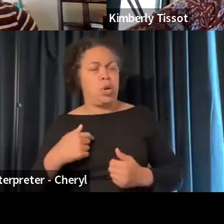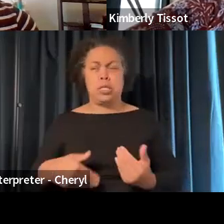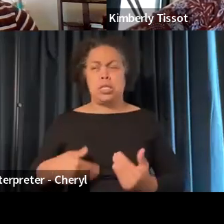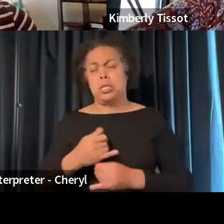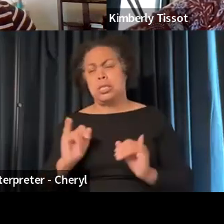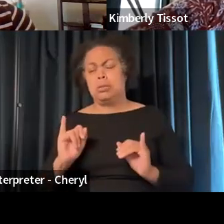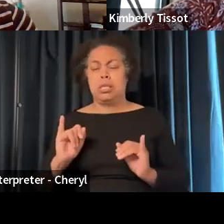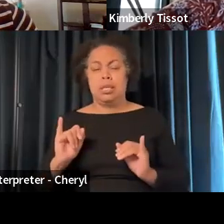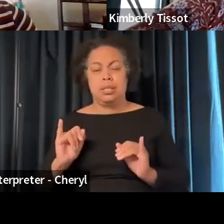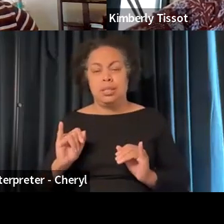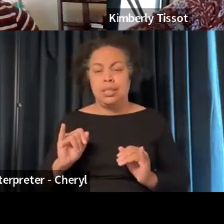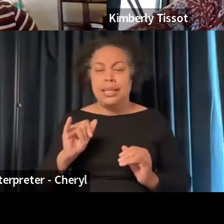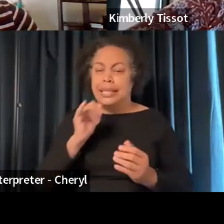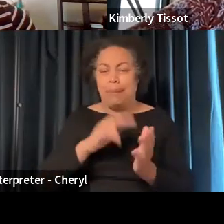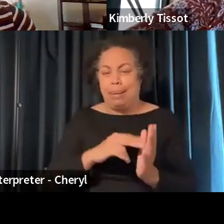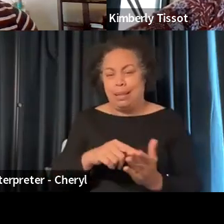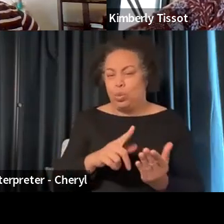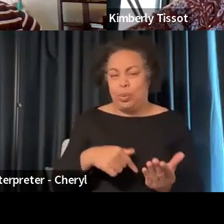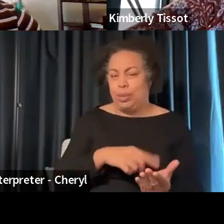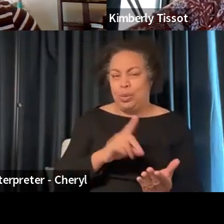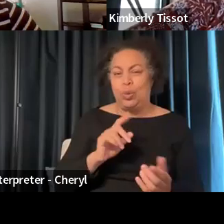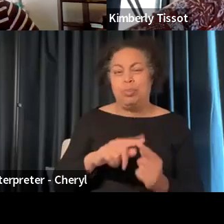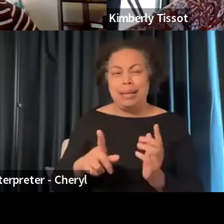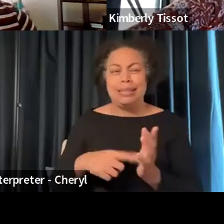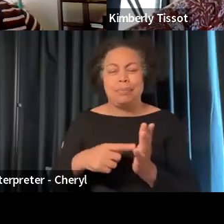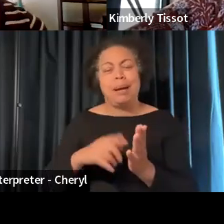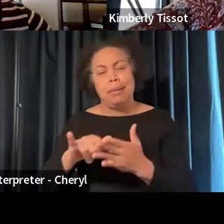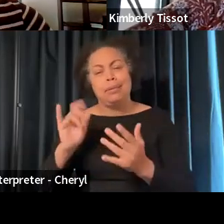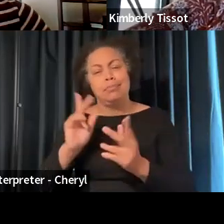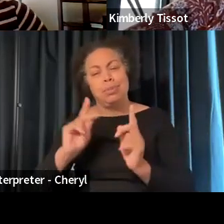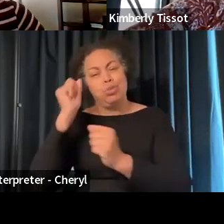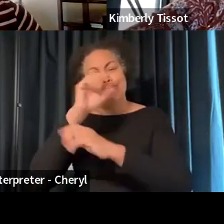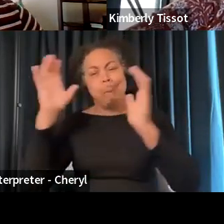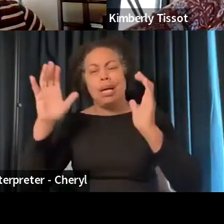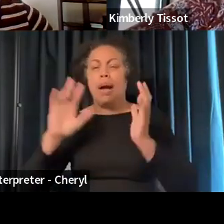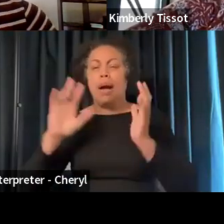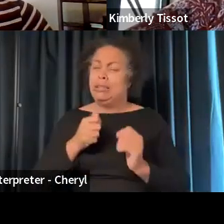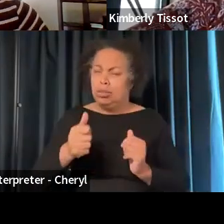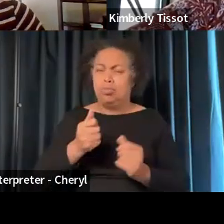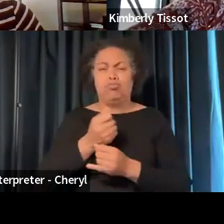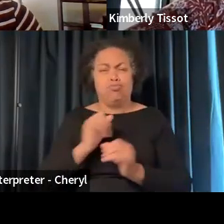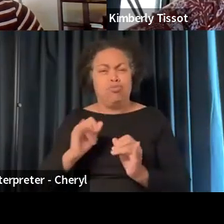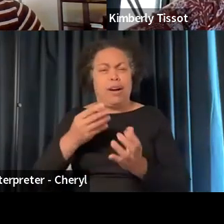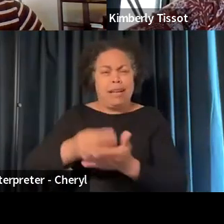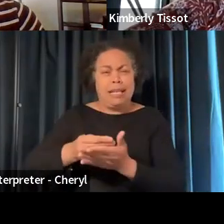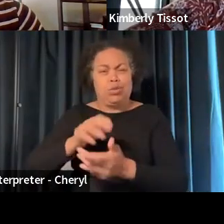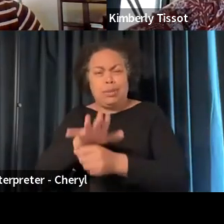it, but I think sometimes in IL gets the idea of like you got to be able to support yourself financially. You got to be able to do